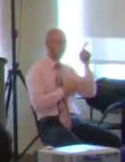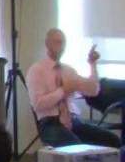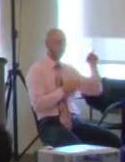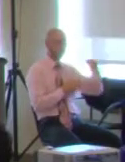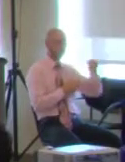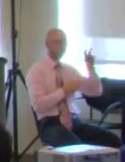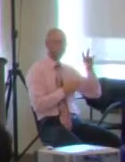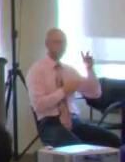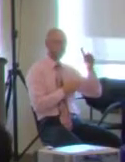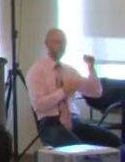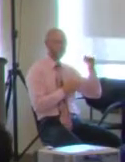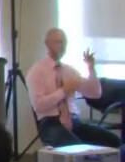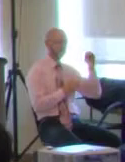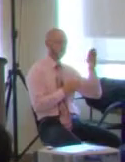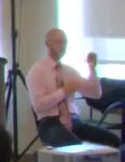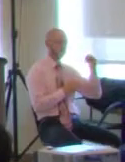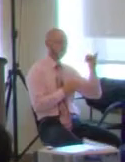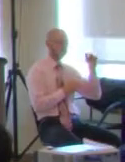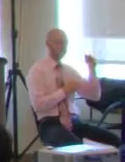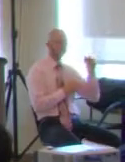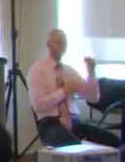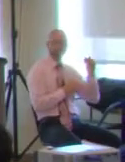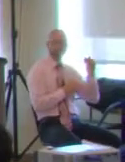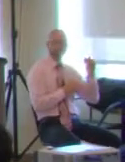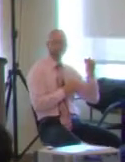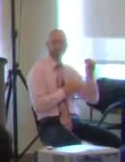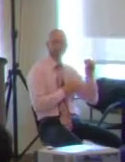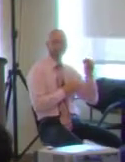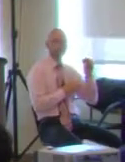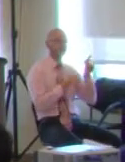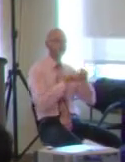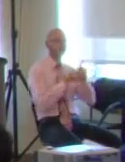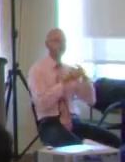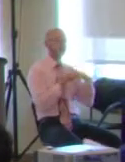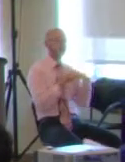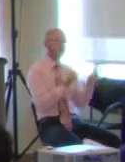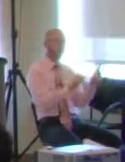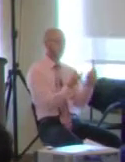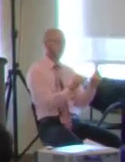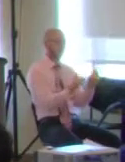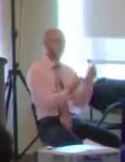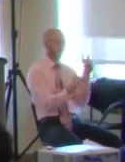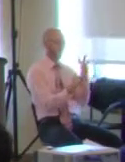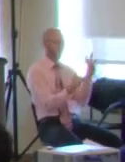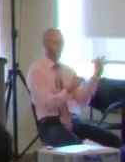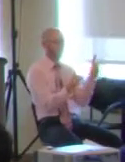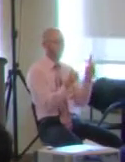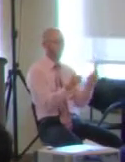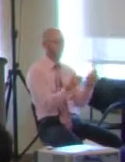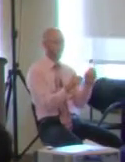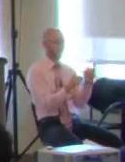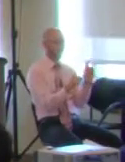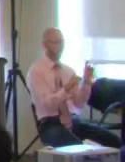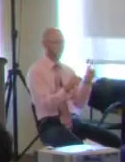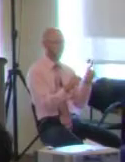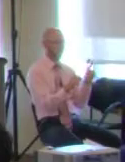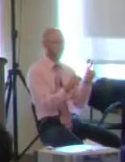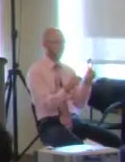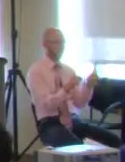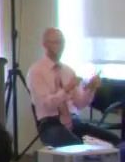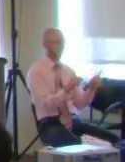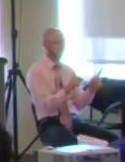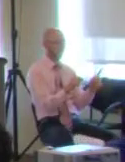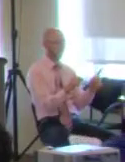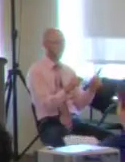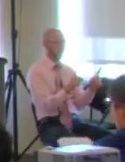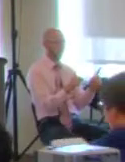website. But what I did is I brought a link to a whole article, a discussion